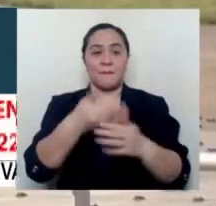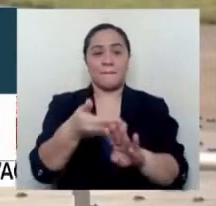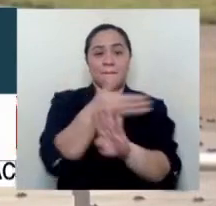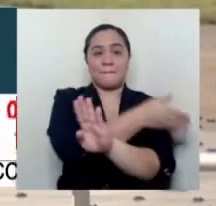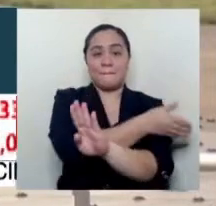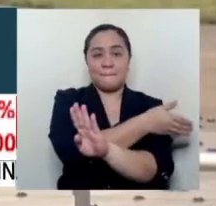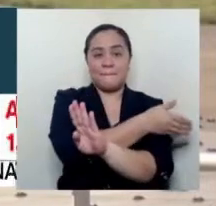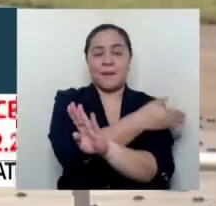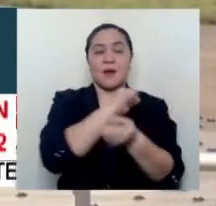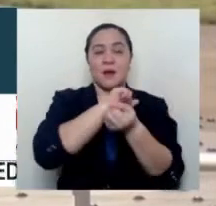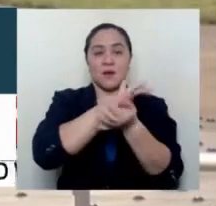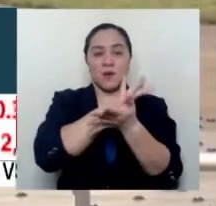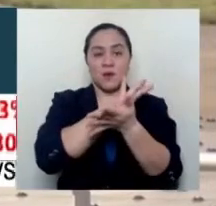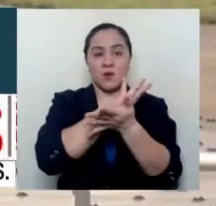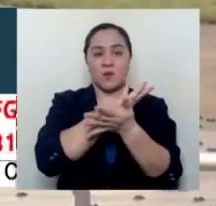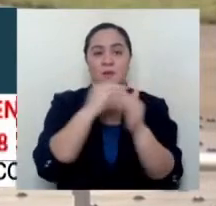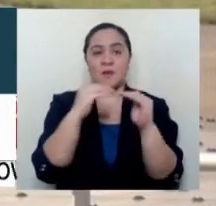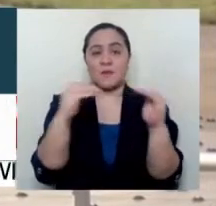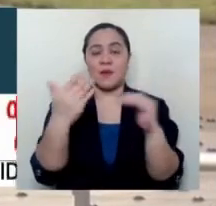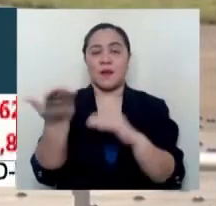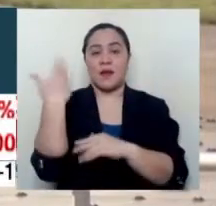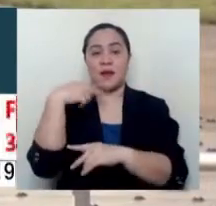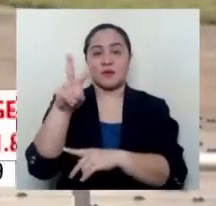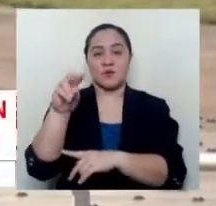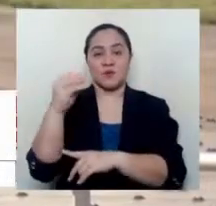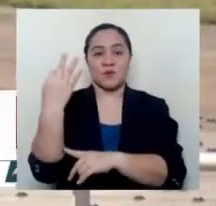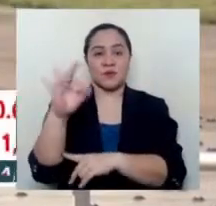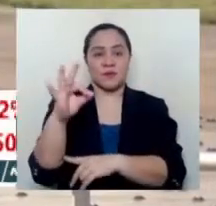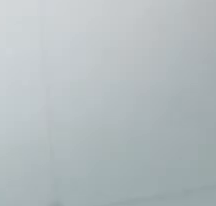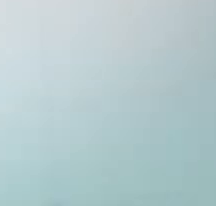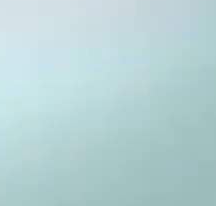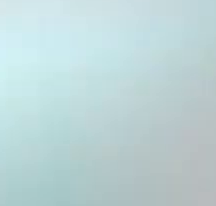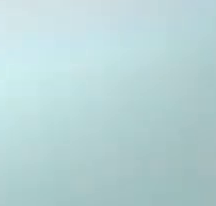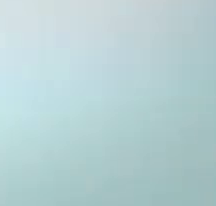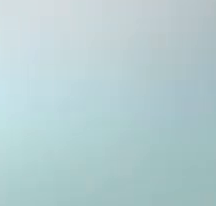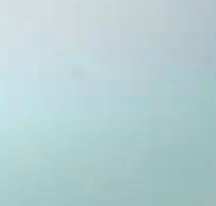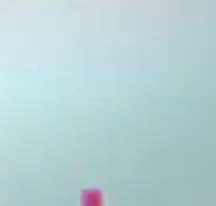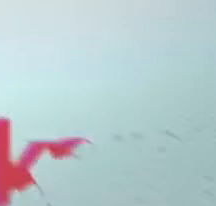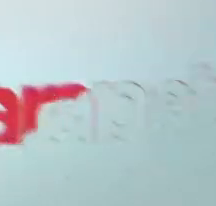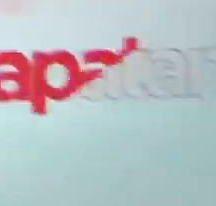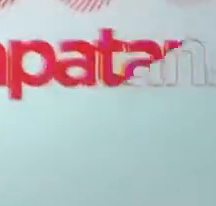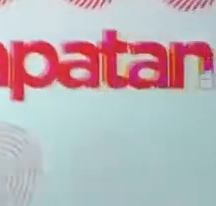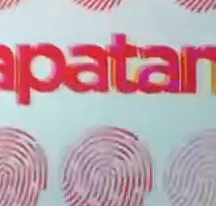pre-COVID levels last seen in October of 2019.